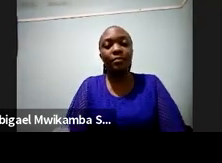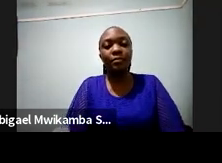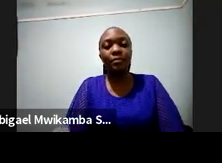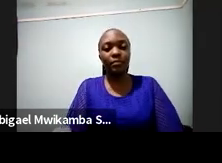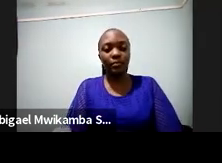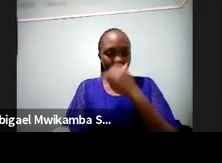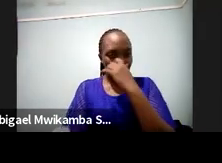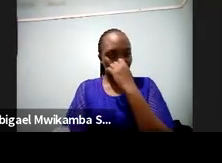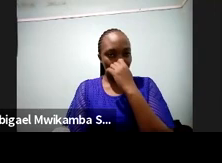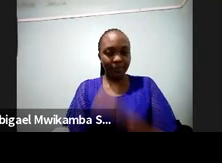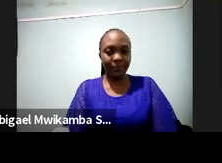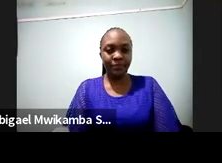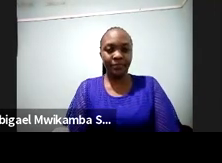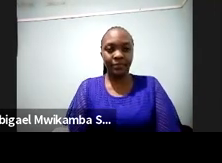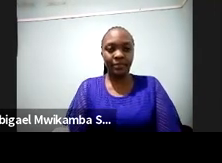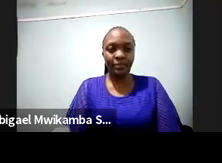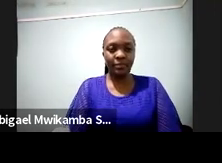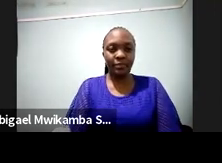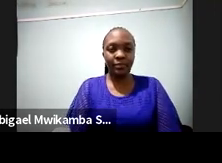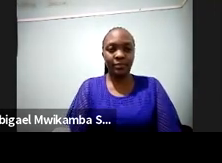Where does the